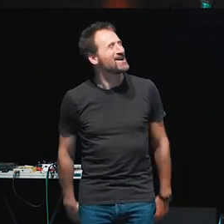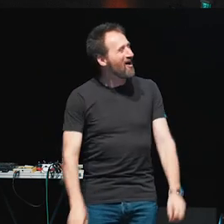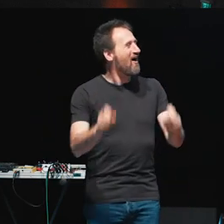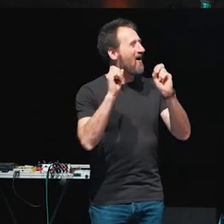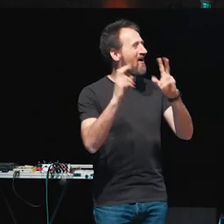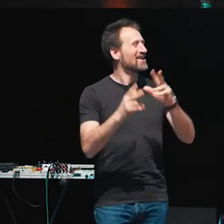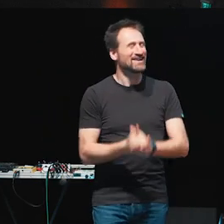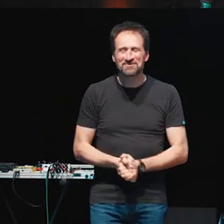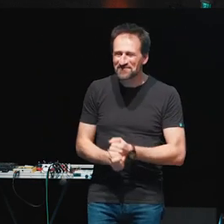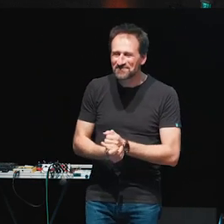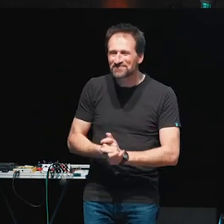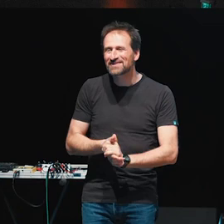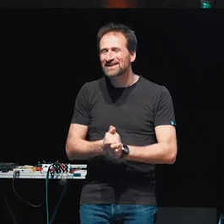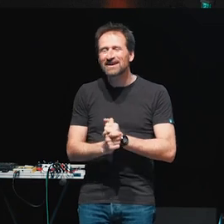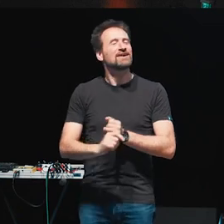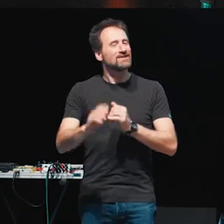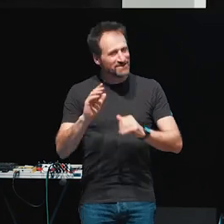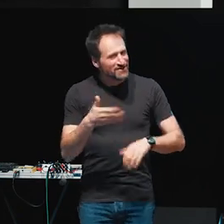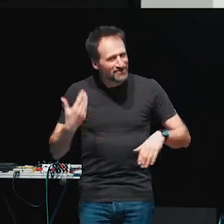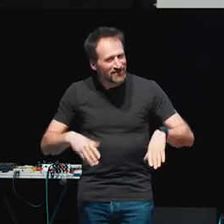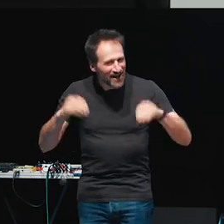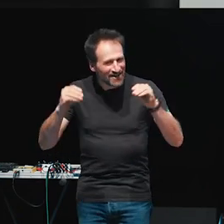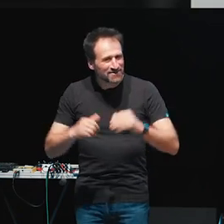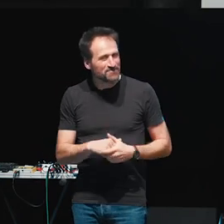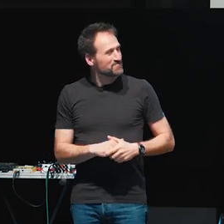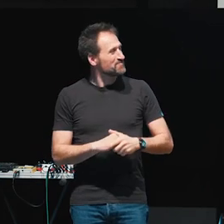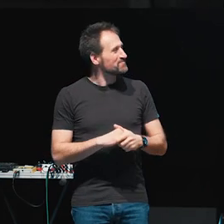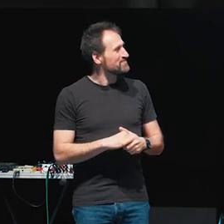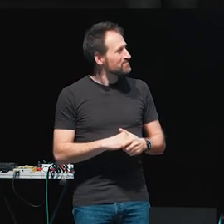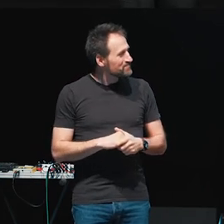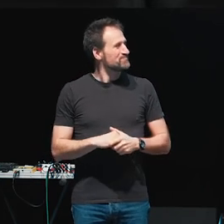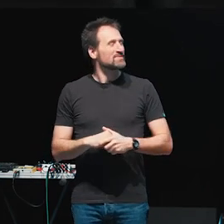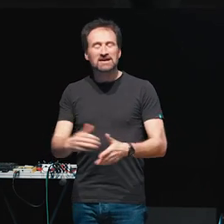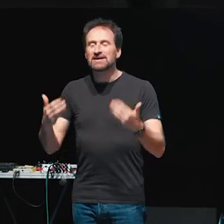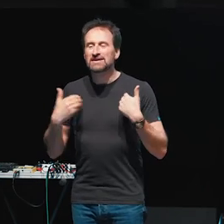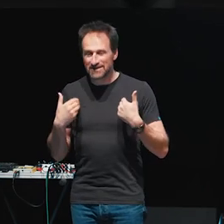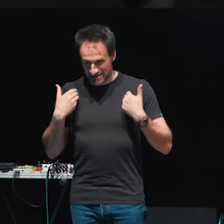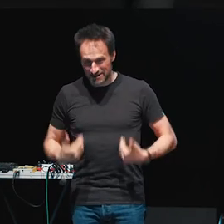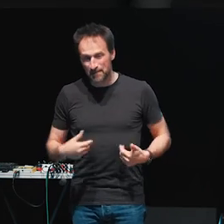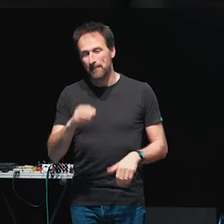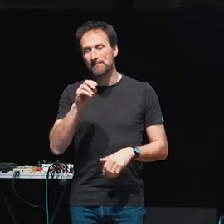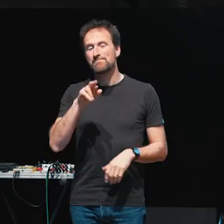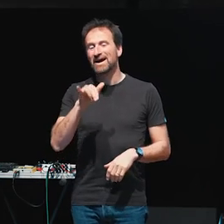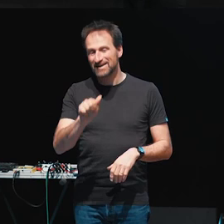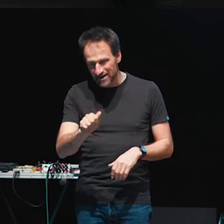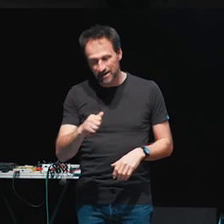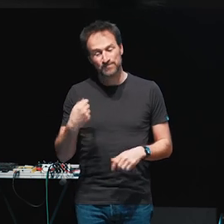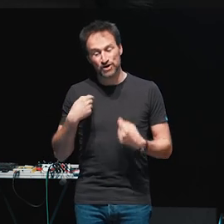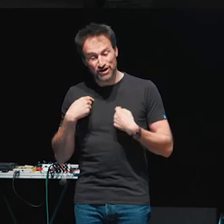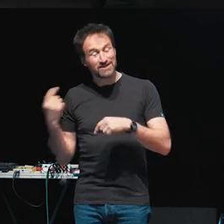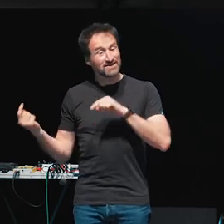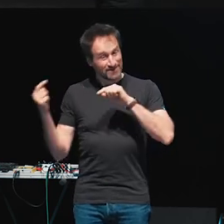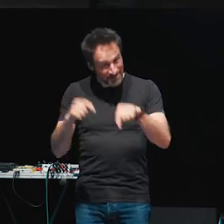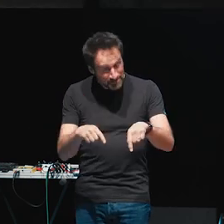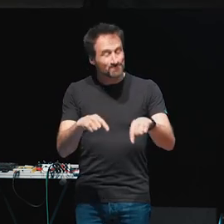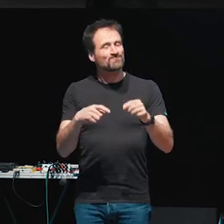Okay, so let's begin. Hi everyone, I'm Maria, and I'm here to talk about the